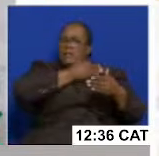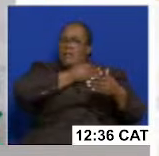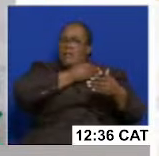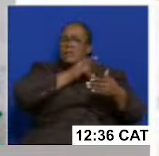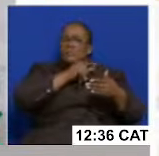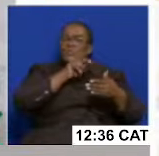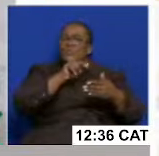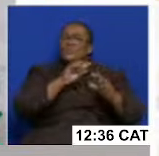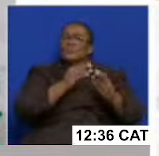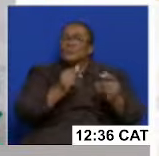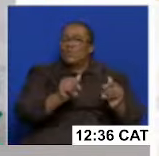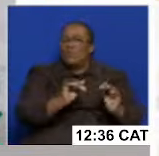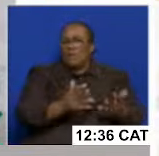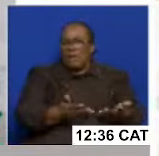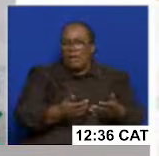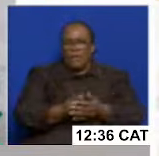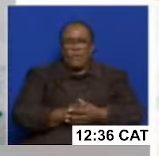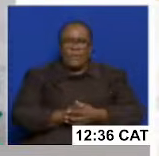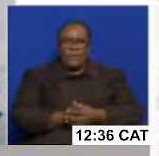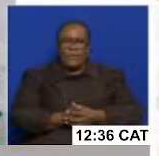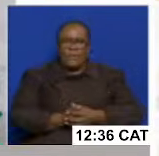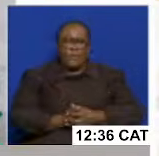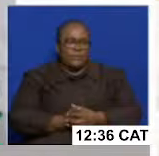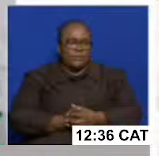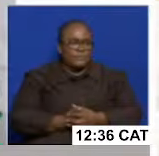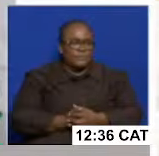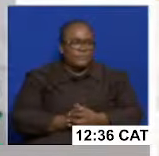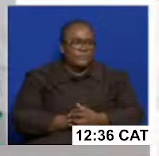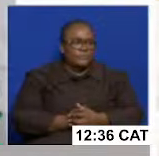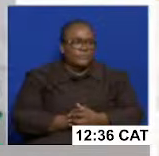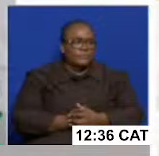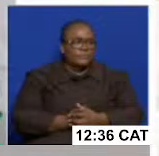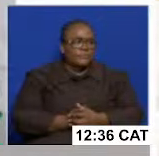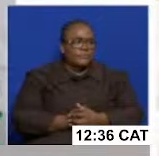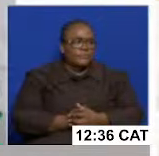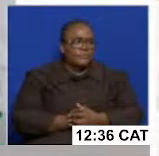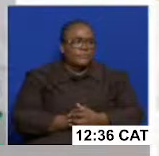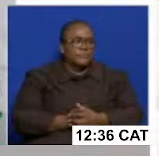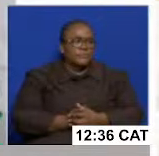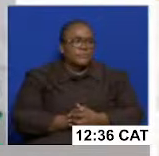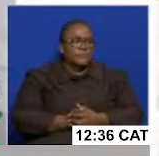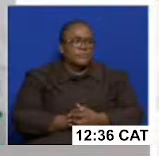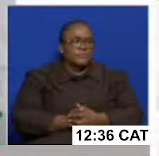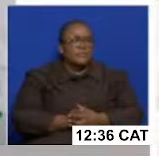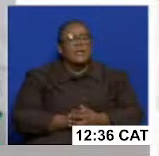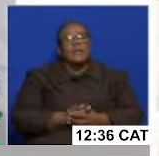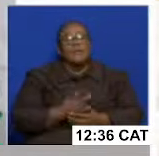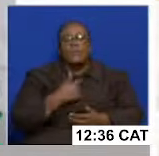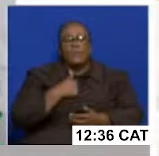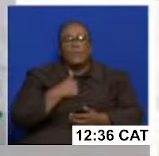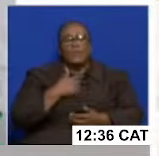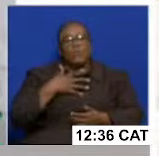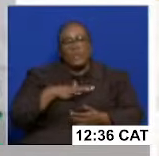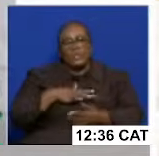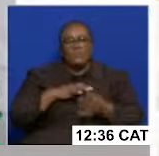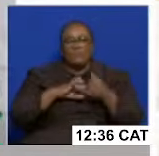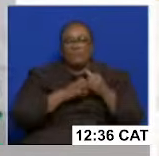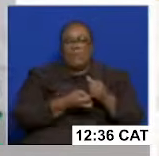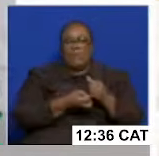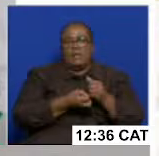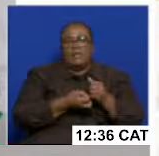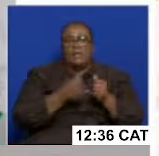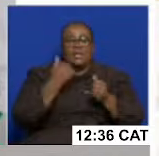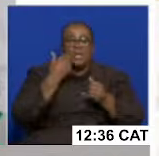I was going to let Keisha Stoll to take chances as long as we have the stones with